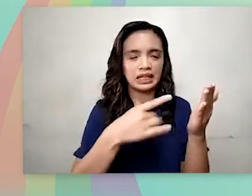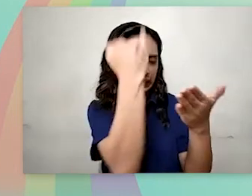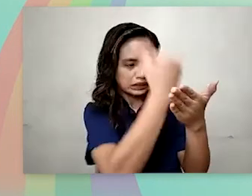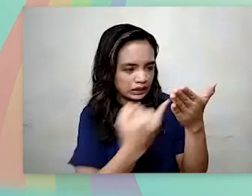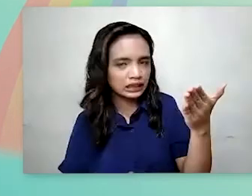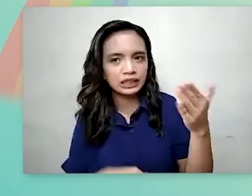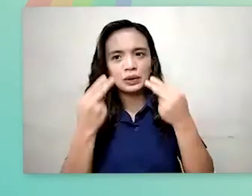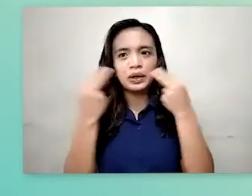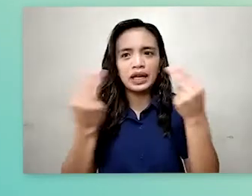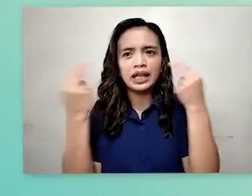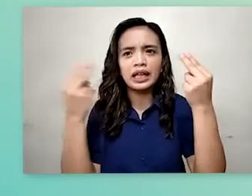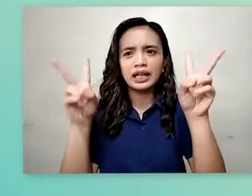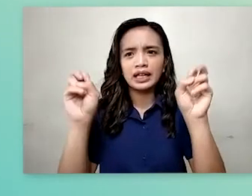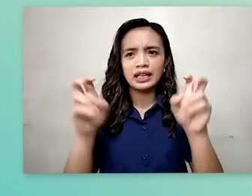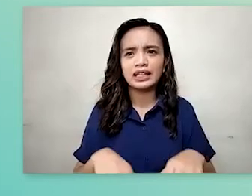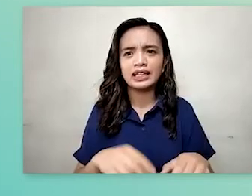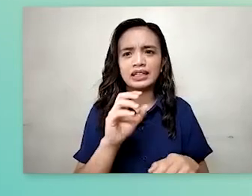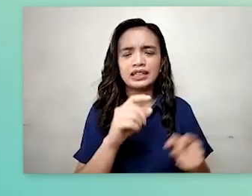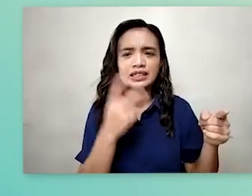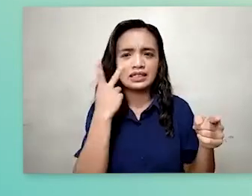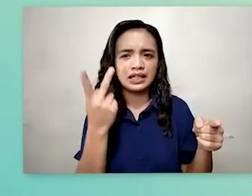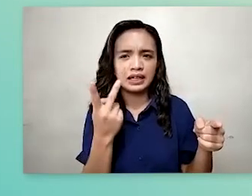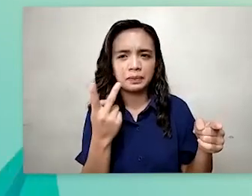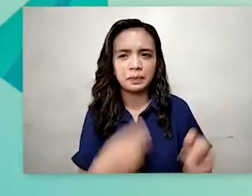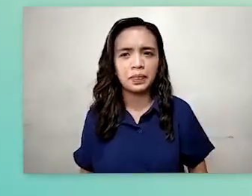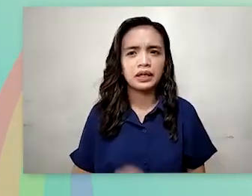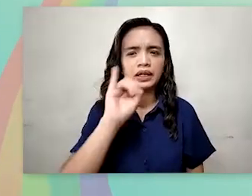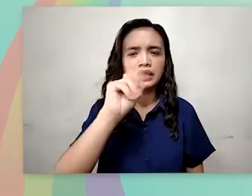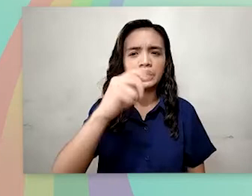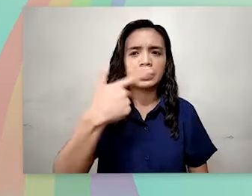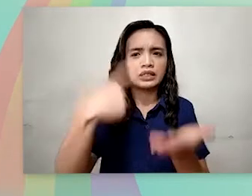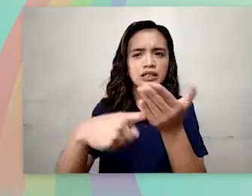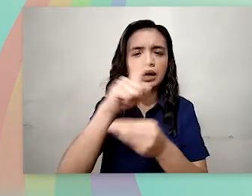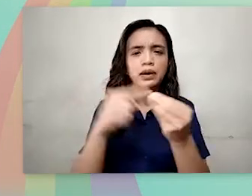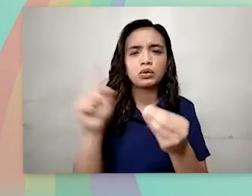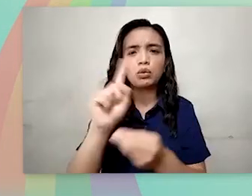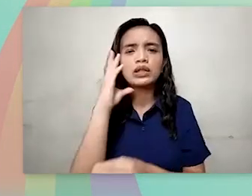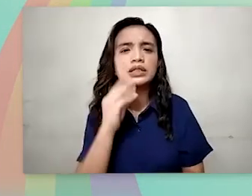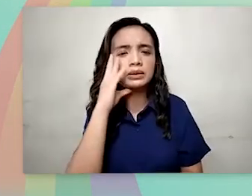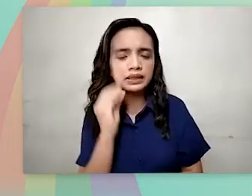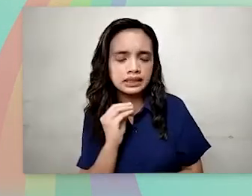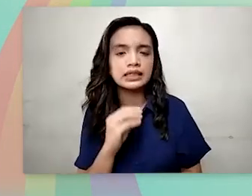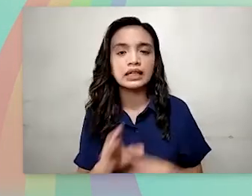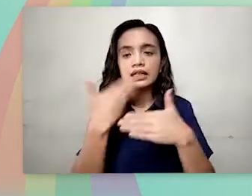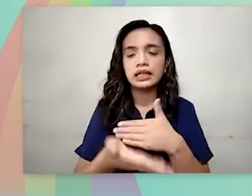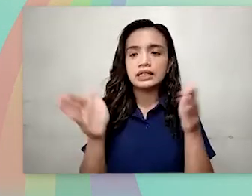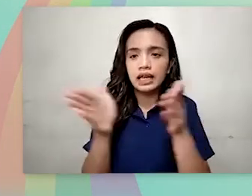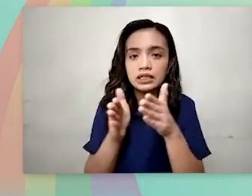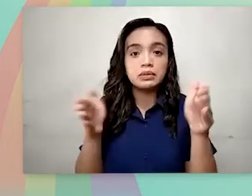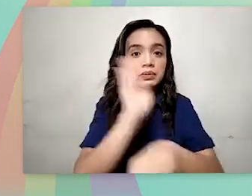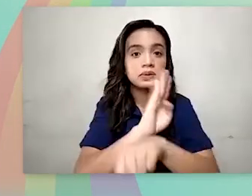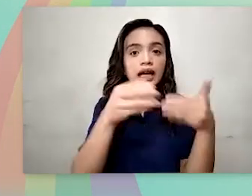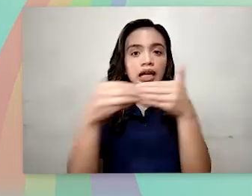have trouble reading. And, it's got a heroine called Tina. Talks about her resilience journey. We also have an